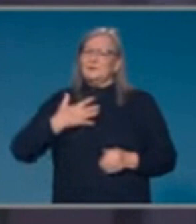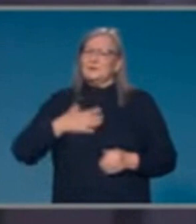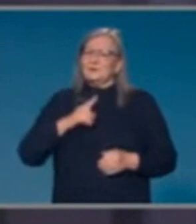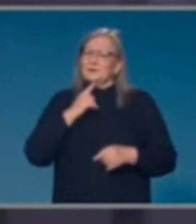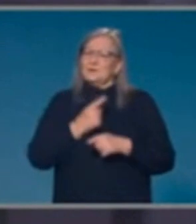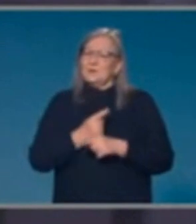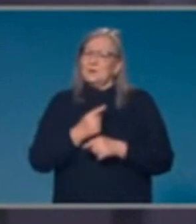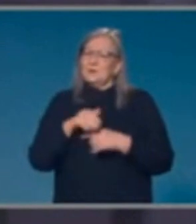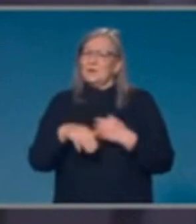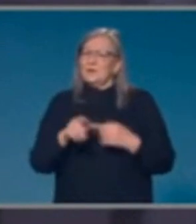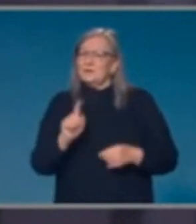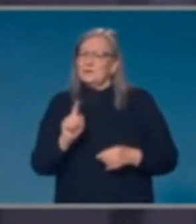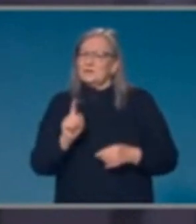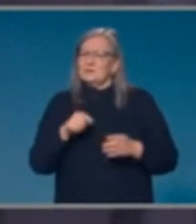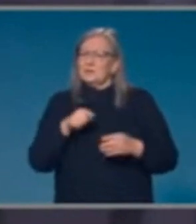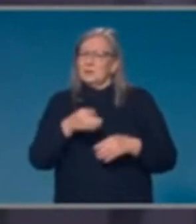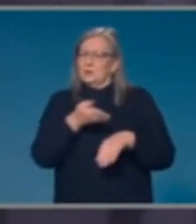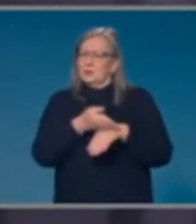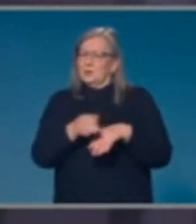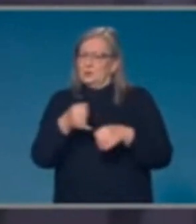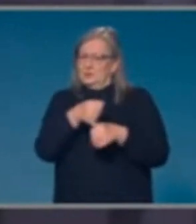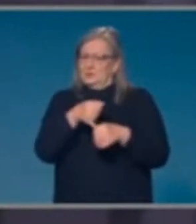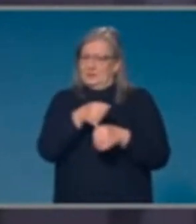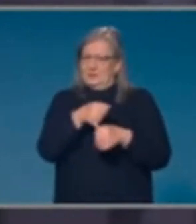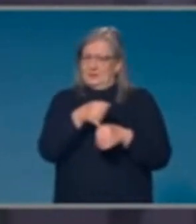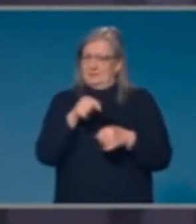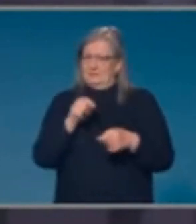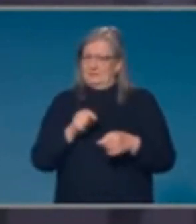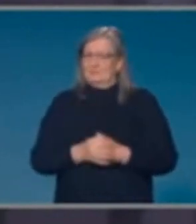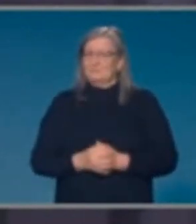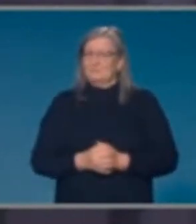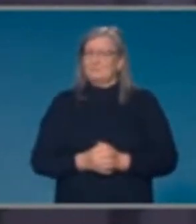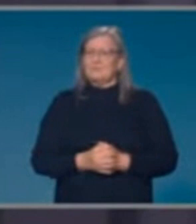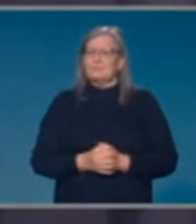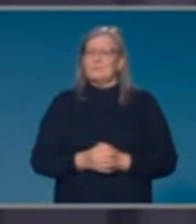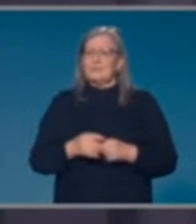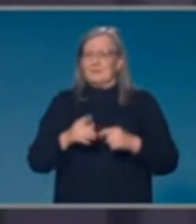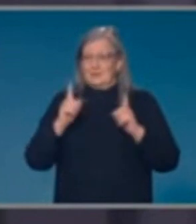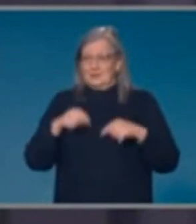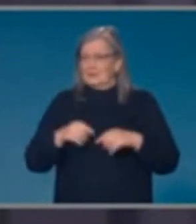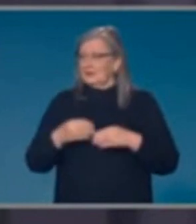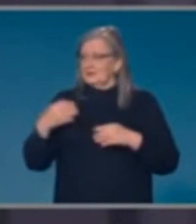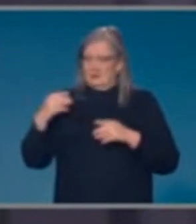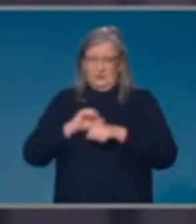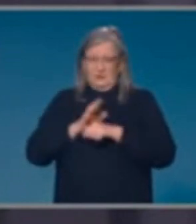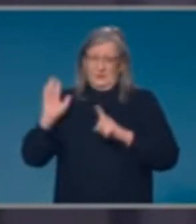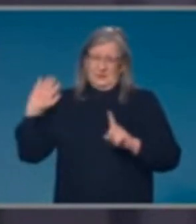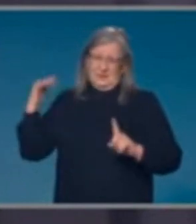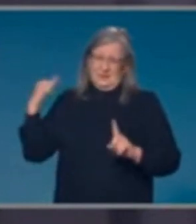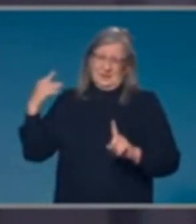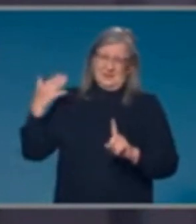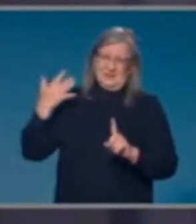the pharmaceutical interventions, since the beginning of the pandemic, we've relied